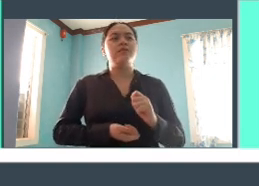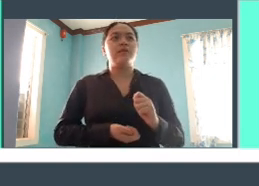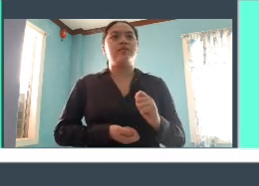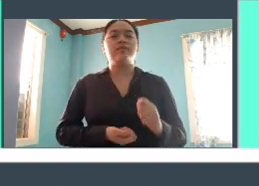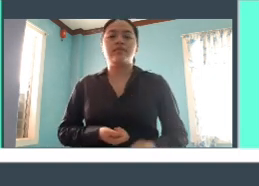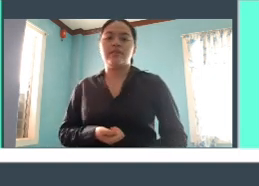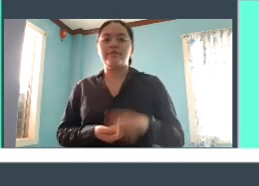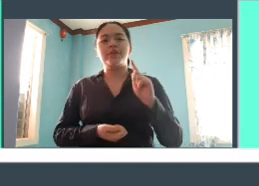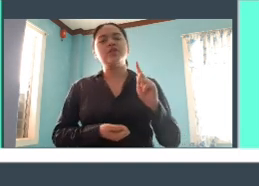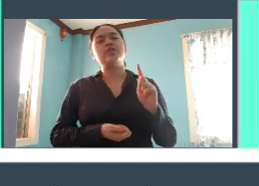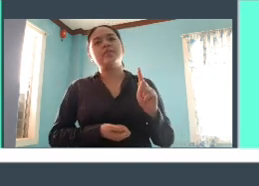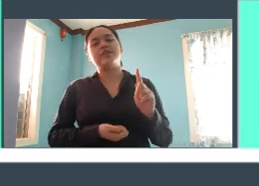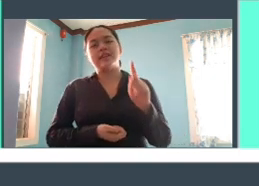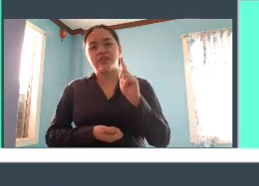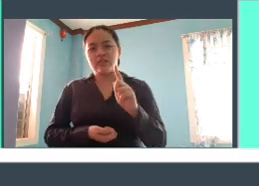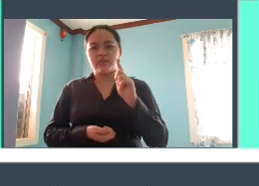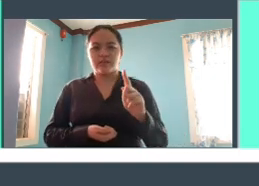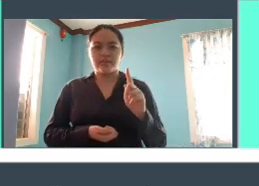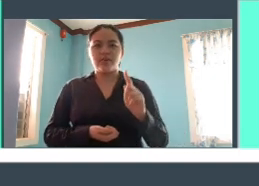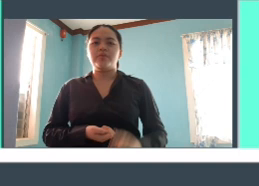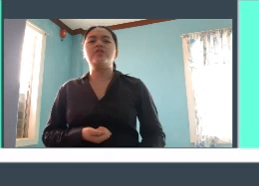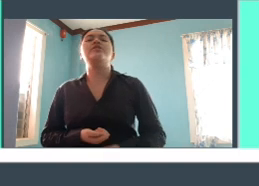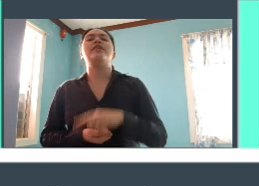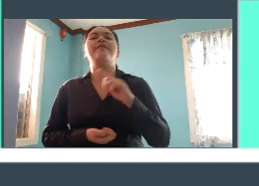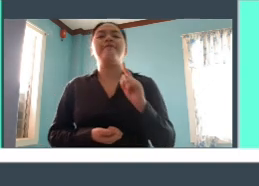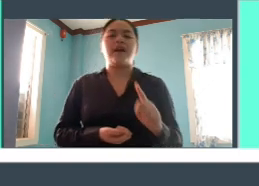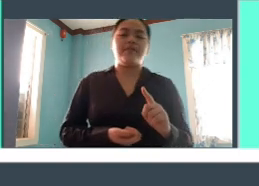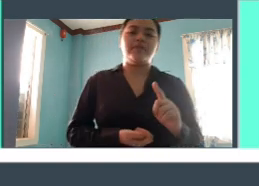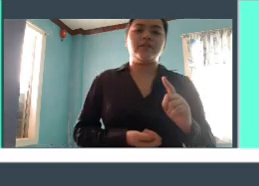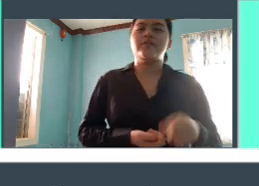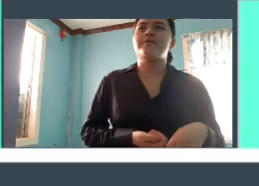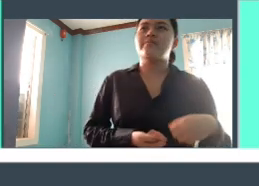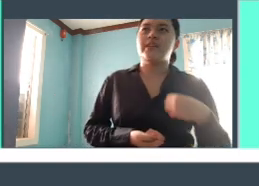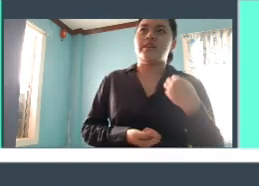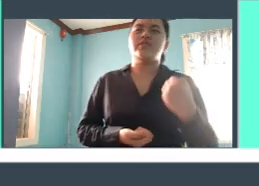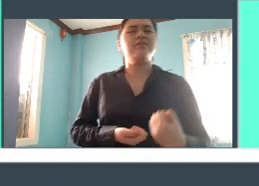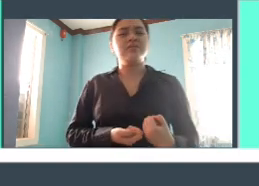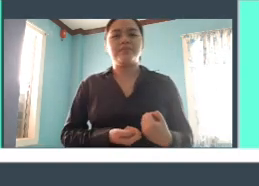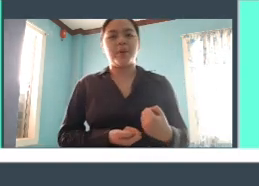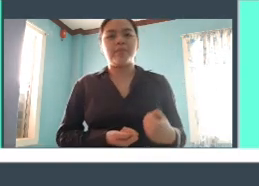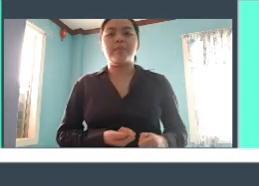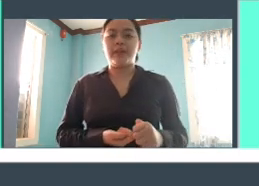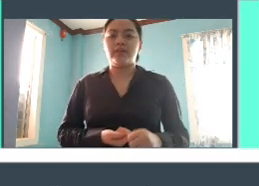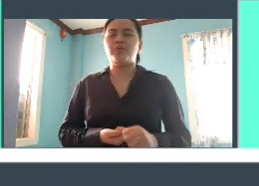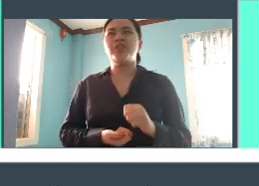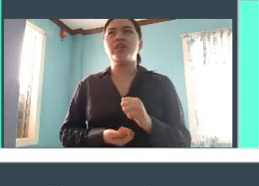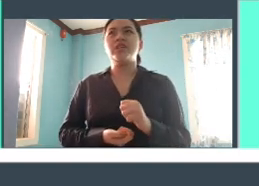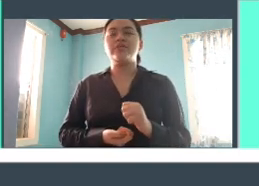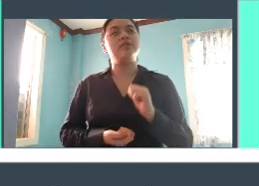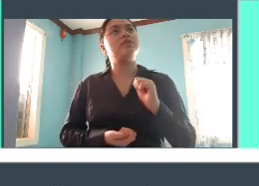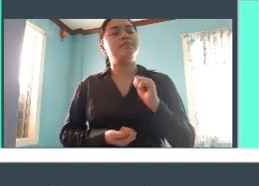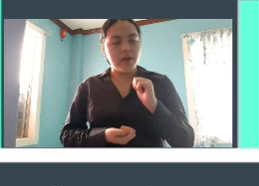Let's move on to the first common angiosperm, which is the flowers. from the angiosperm plant,